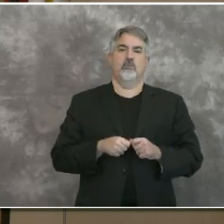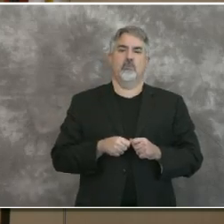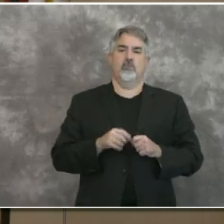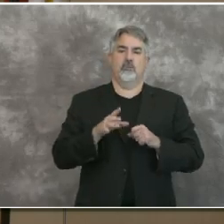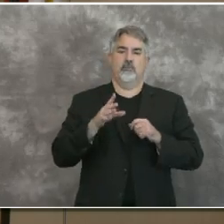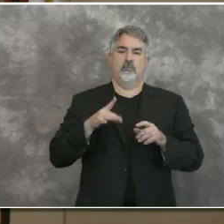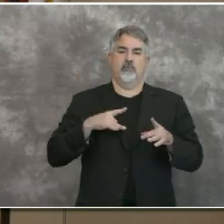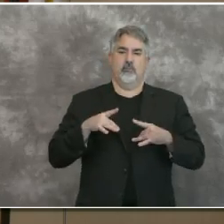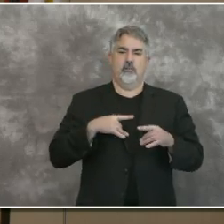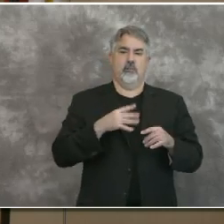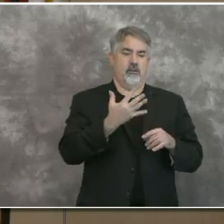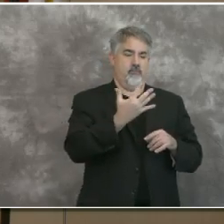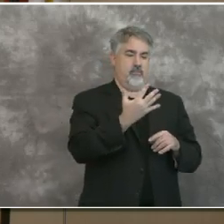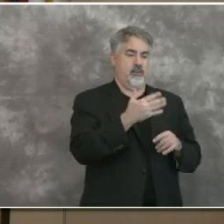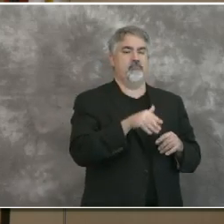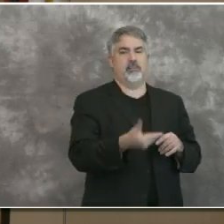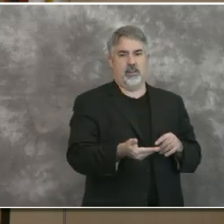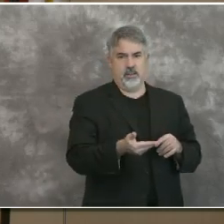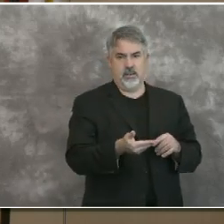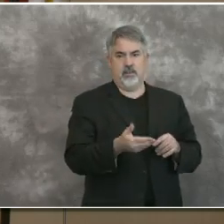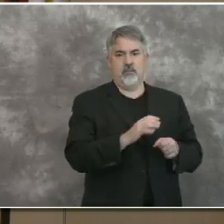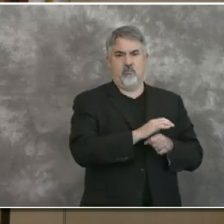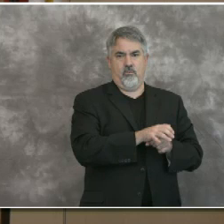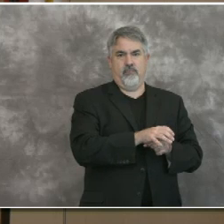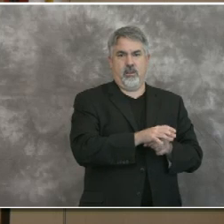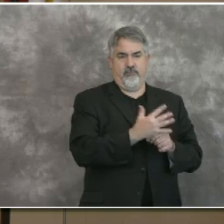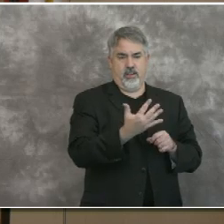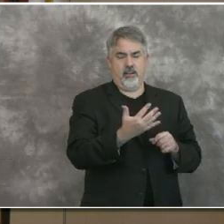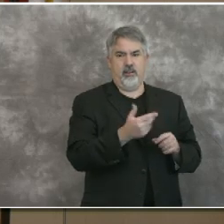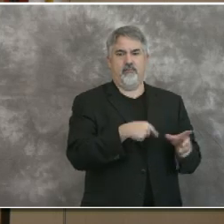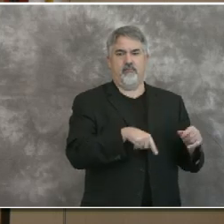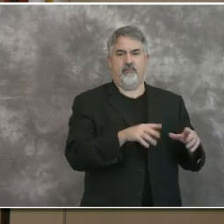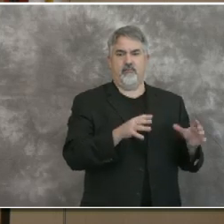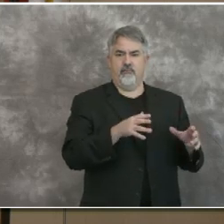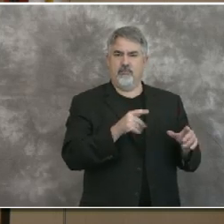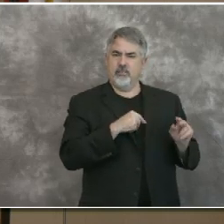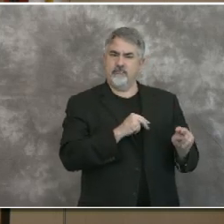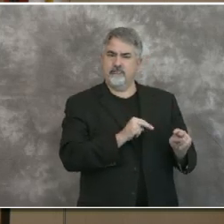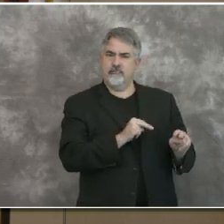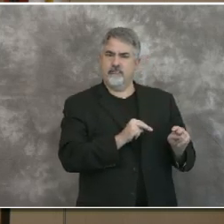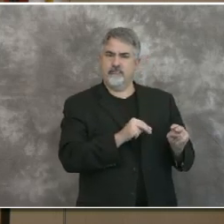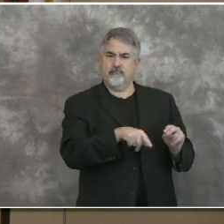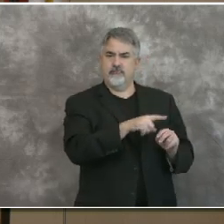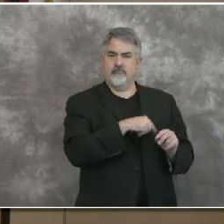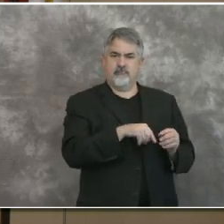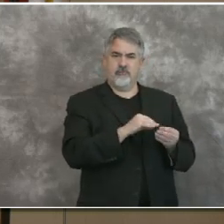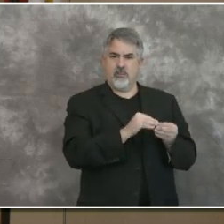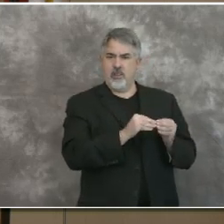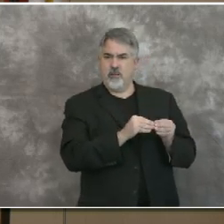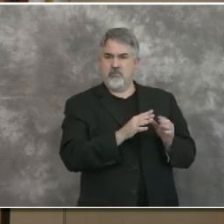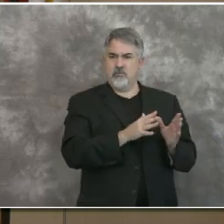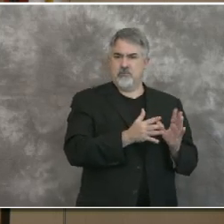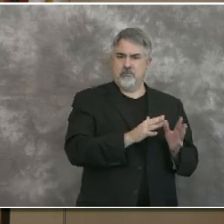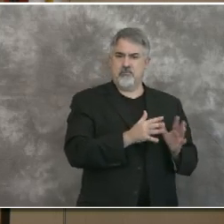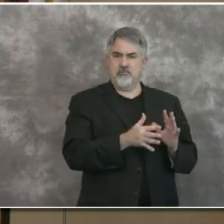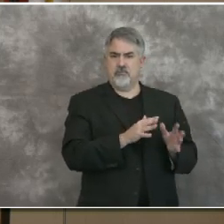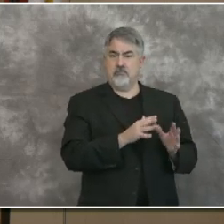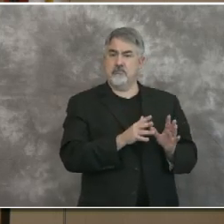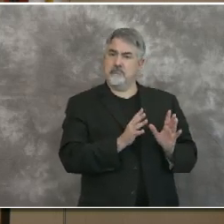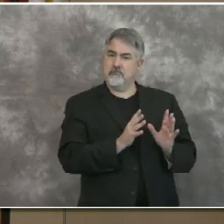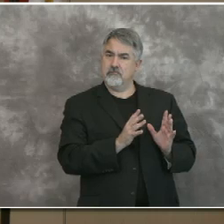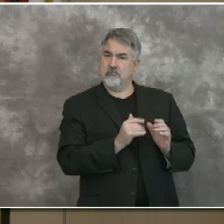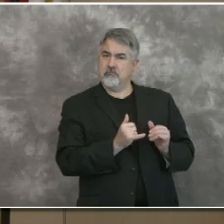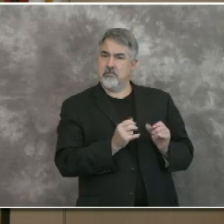deaths. And we continue to monitor metrics that are currently trending in the right direction, and this is because of the help